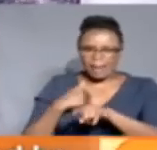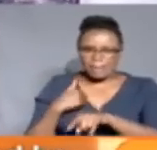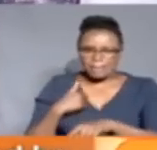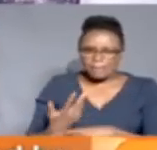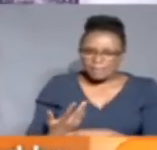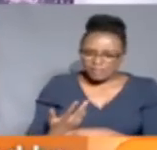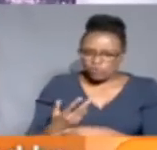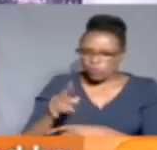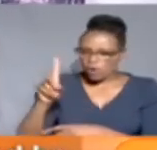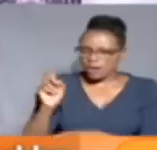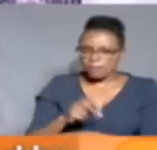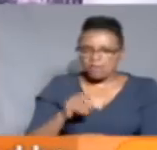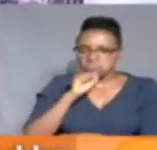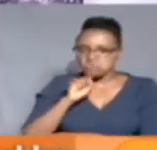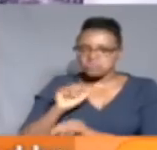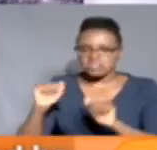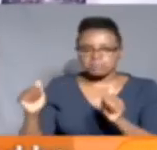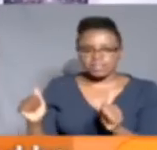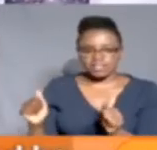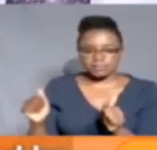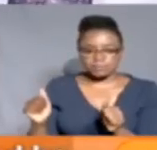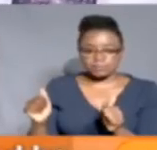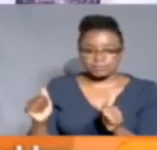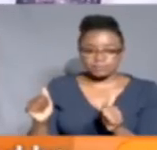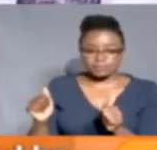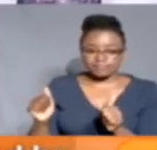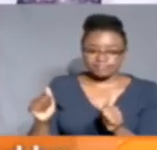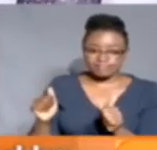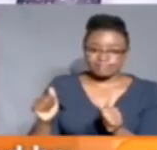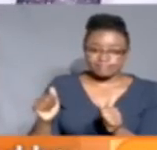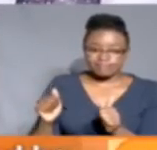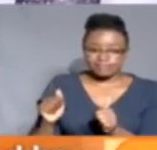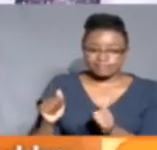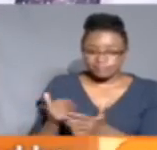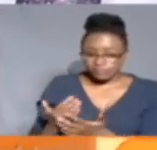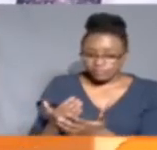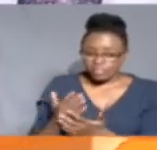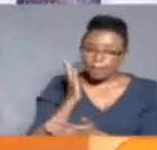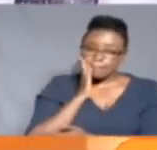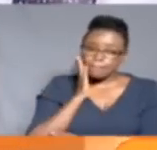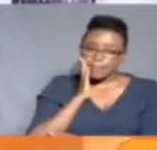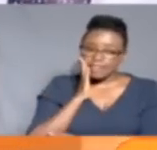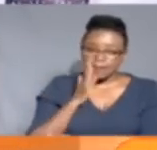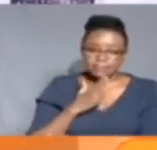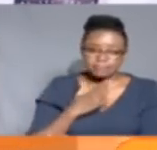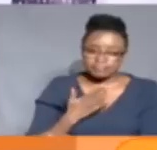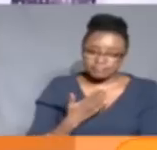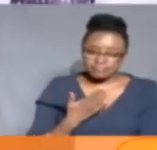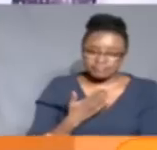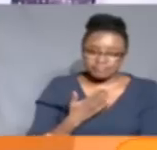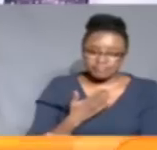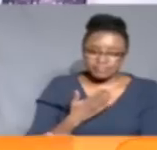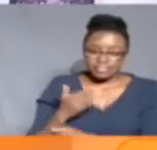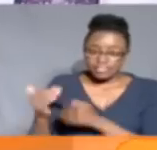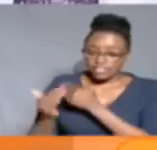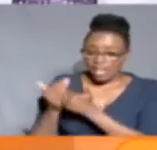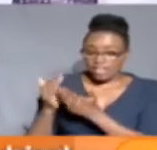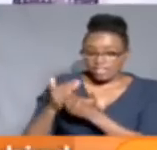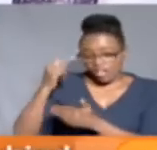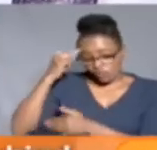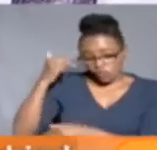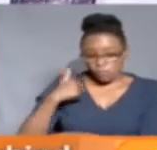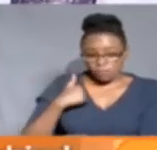month old. Yeah, so my mom was to take care of me